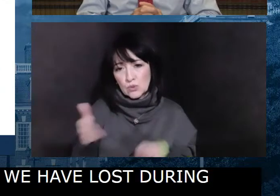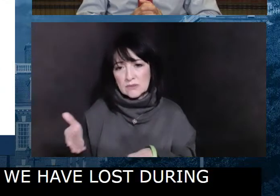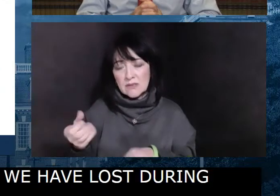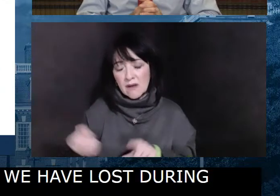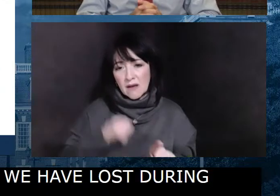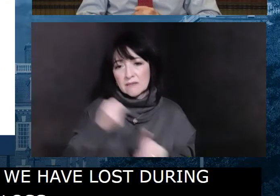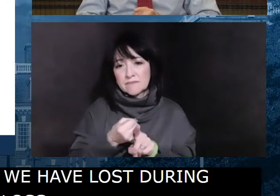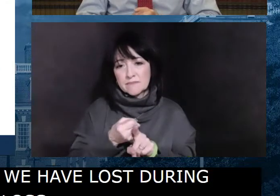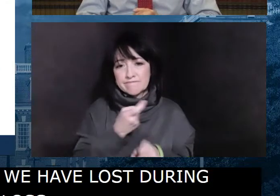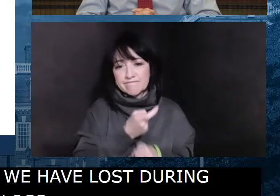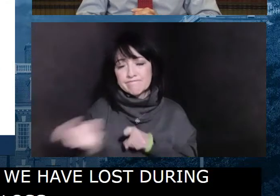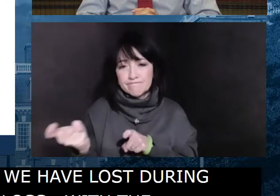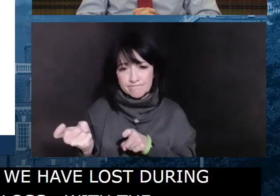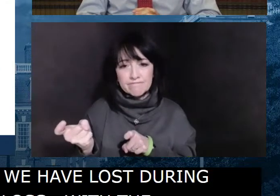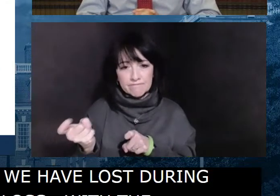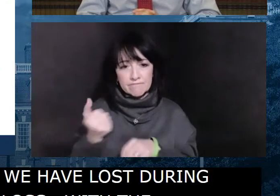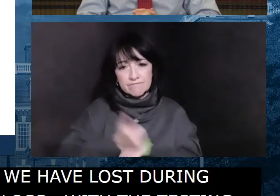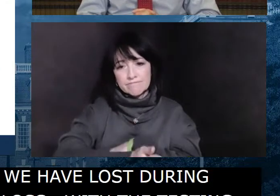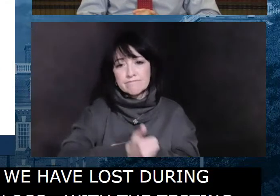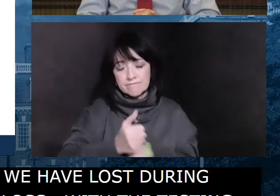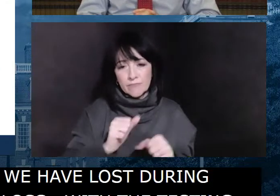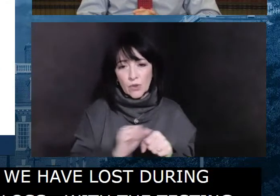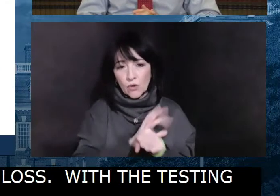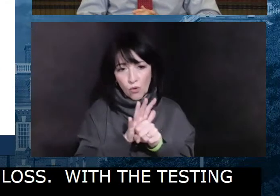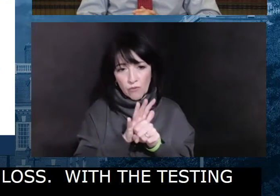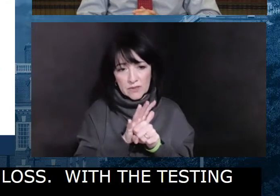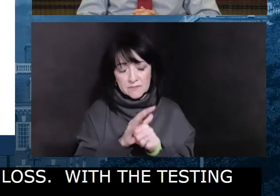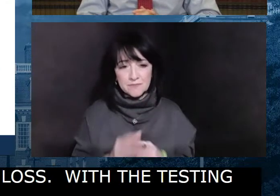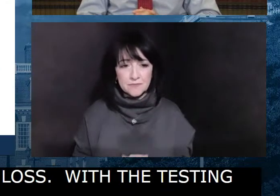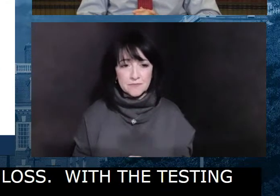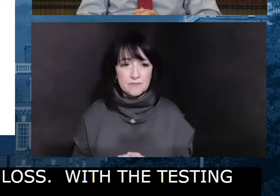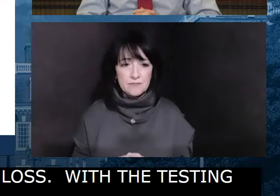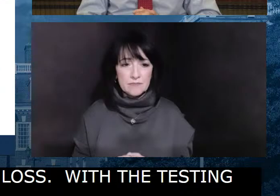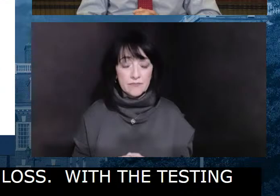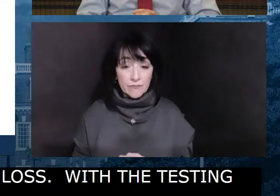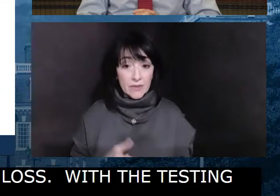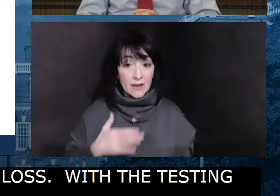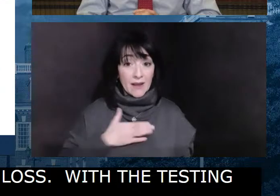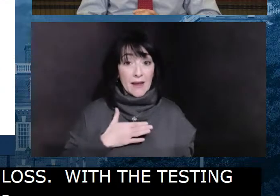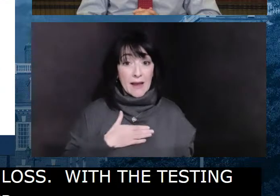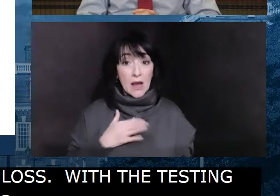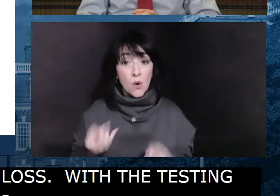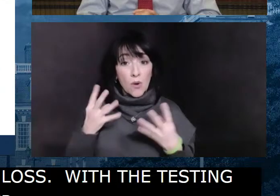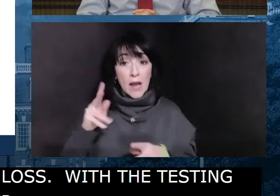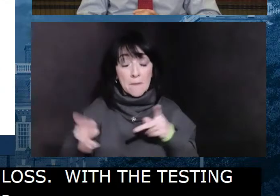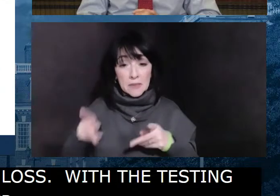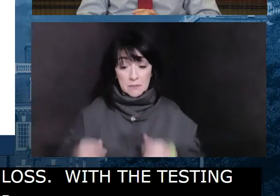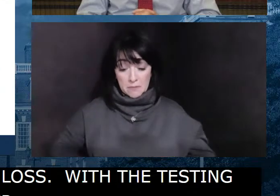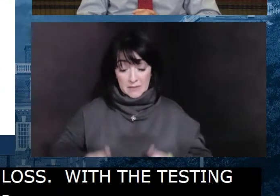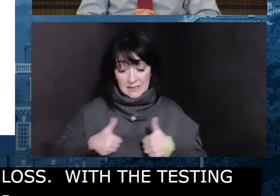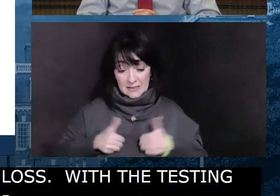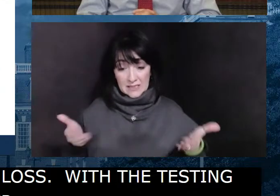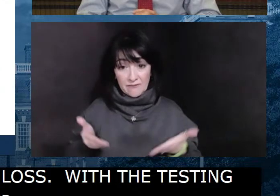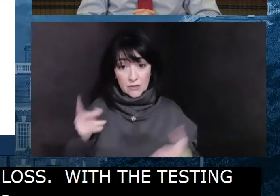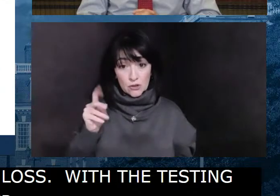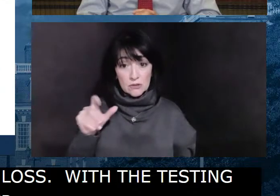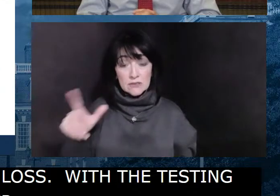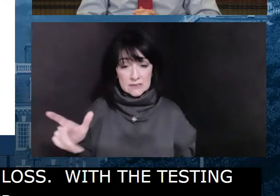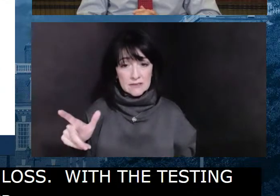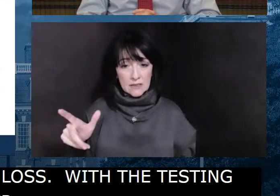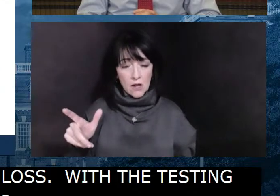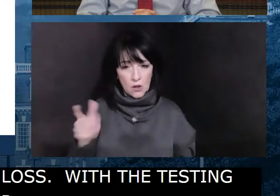600,000 Delawareans. Our population, of course, is around 970,000, just short of a million,